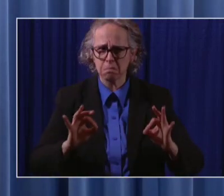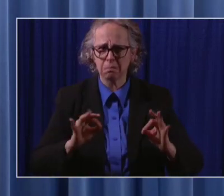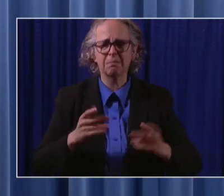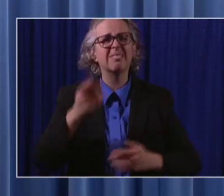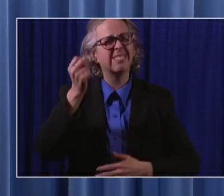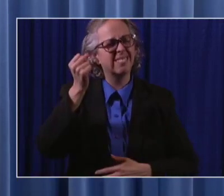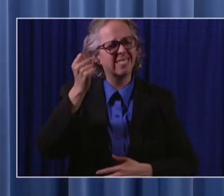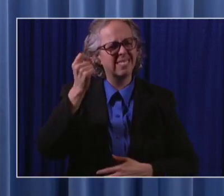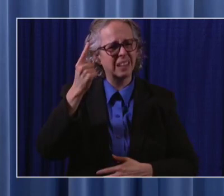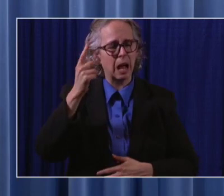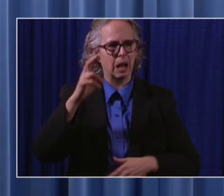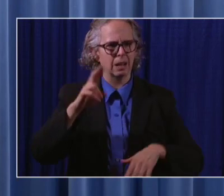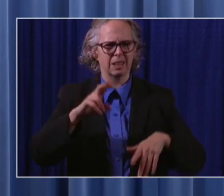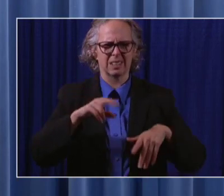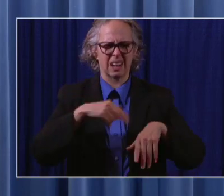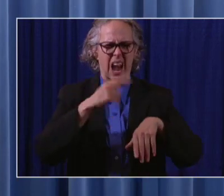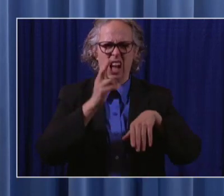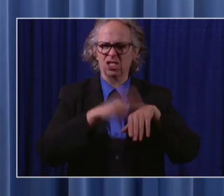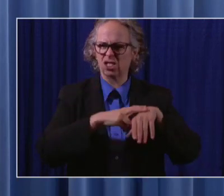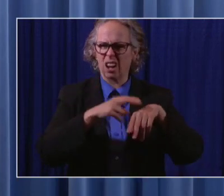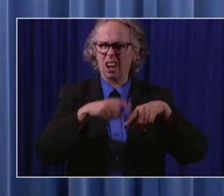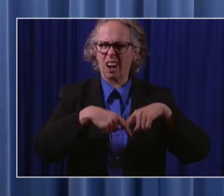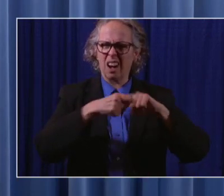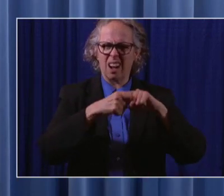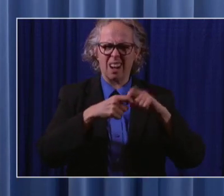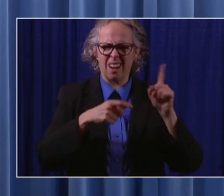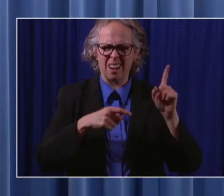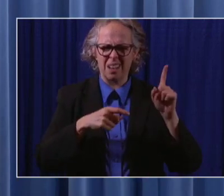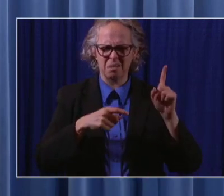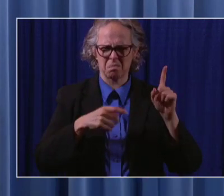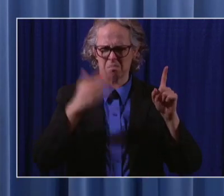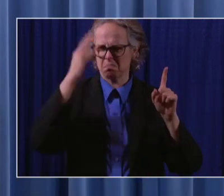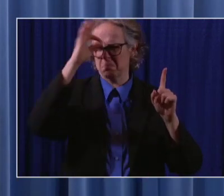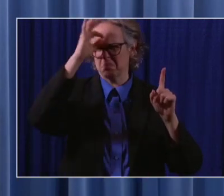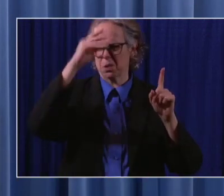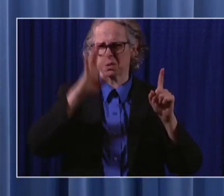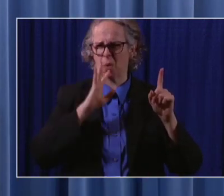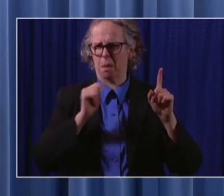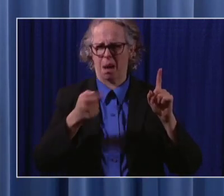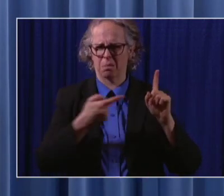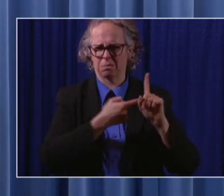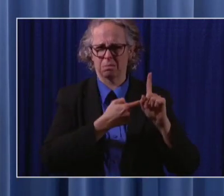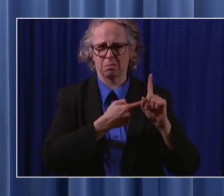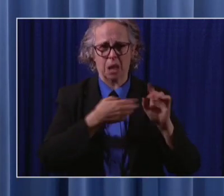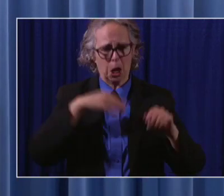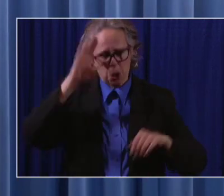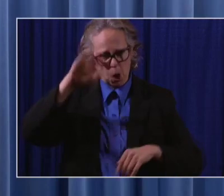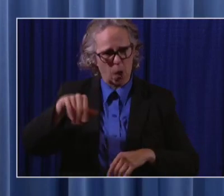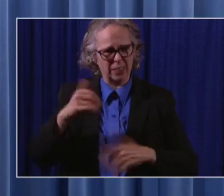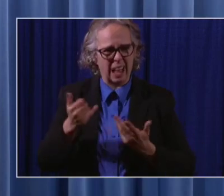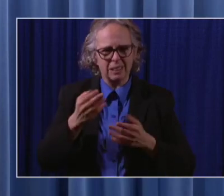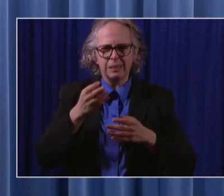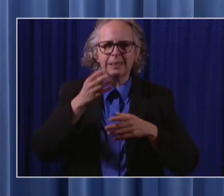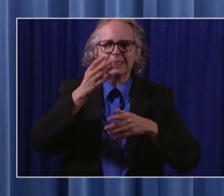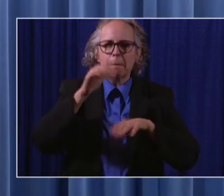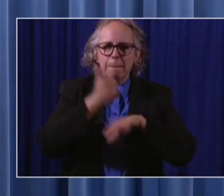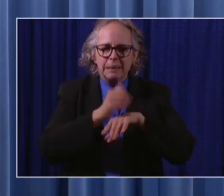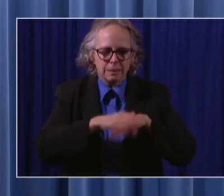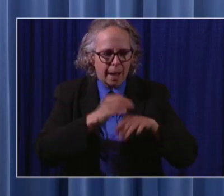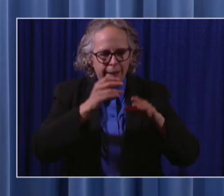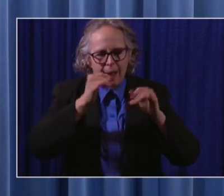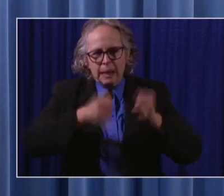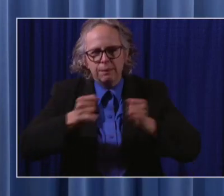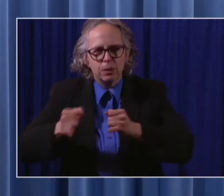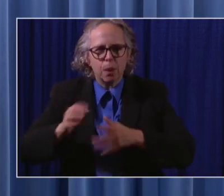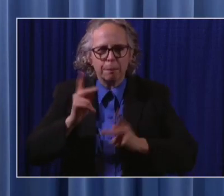national stopping that. What does stop it is when we are looking at a particular case, and if the people who are charged by law with doing